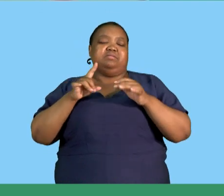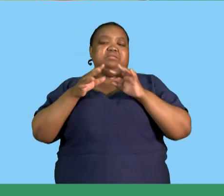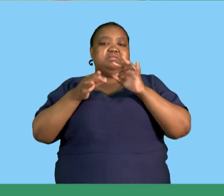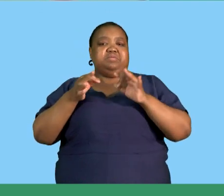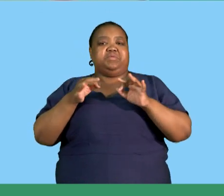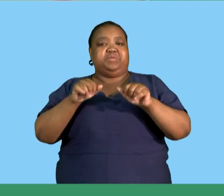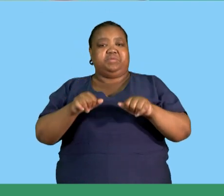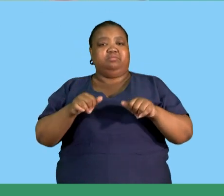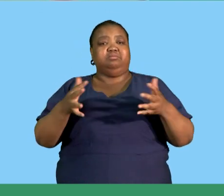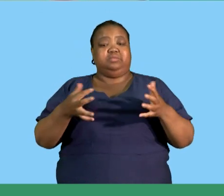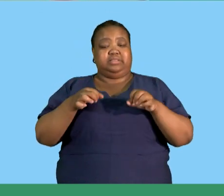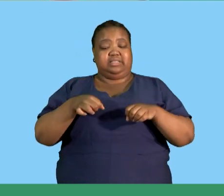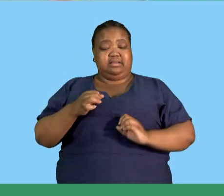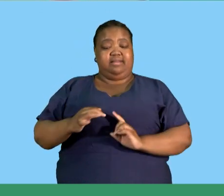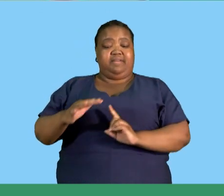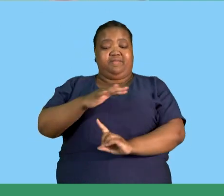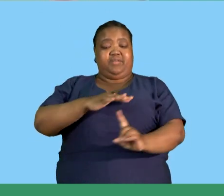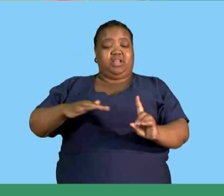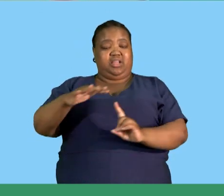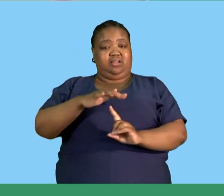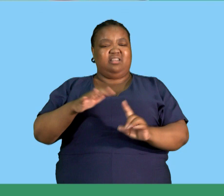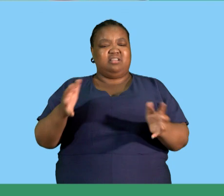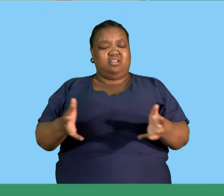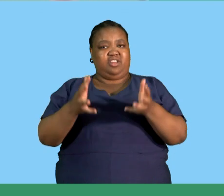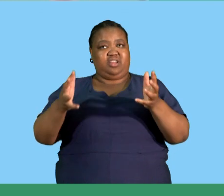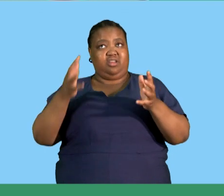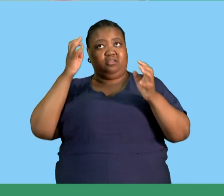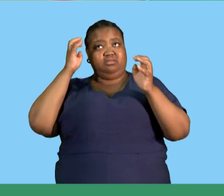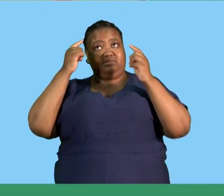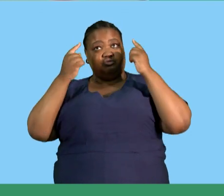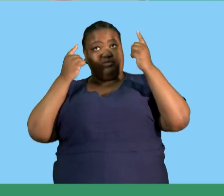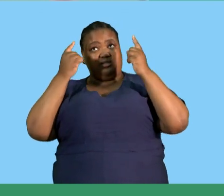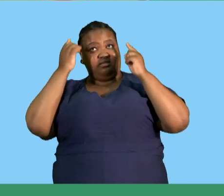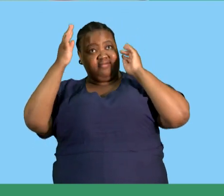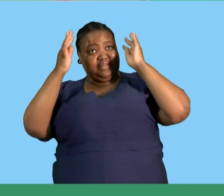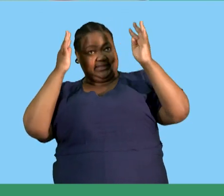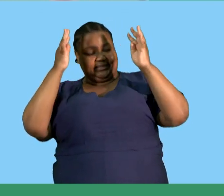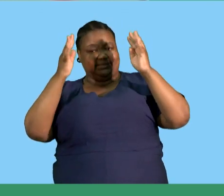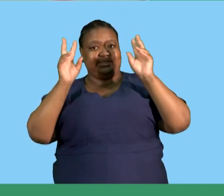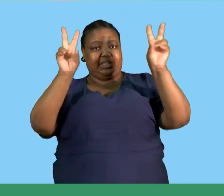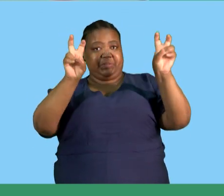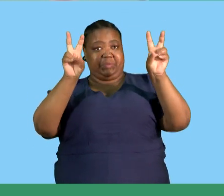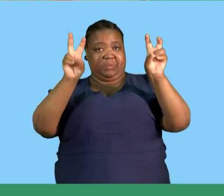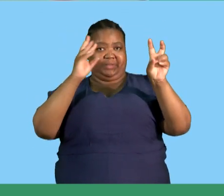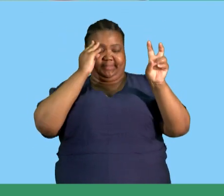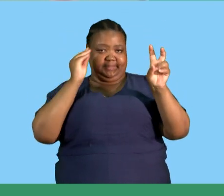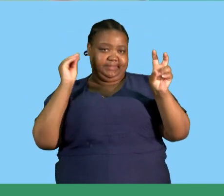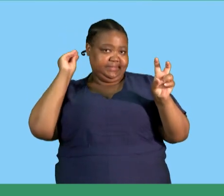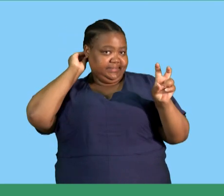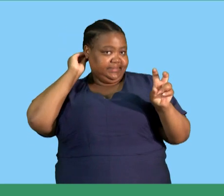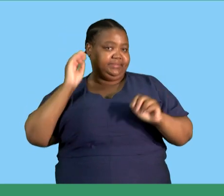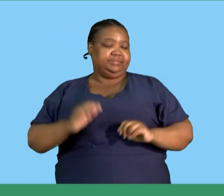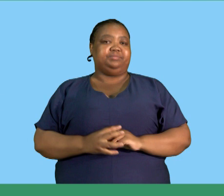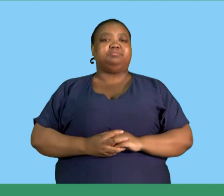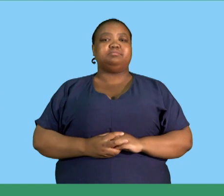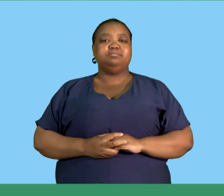thinking, and then we'll get on to creating an environment that promotes creative thinking. Don't forget the topic.